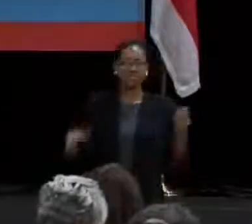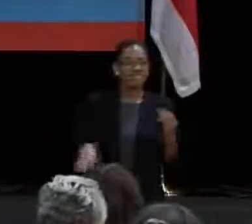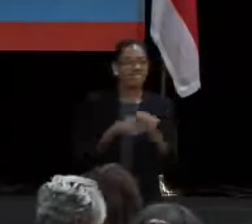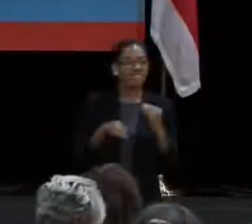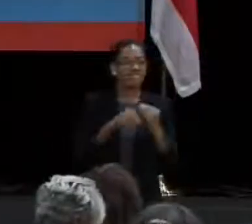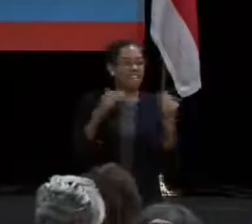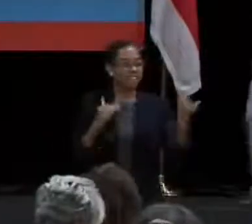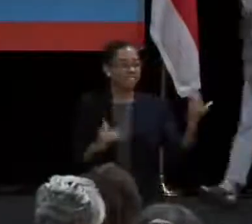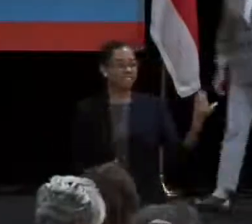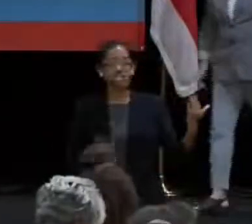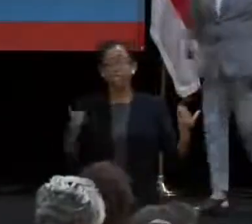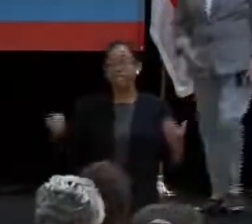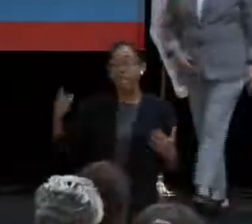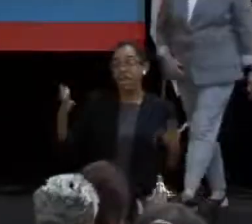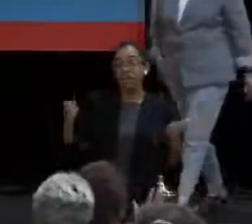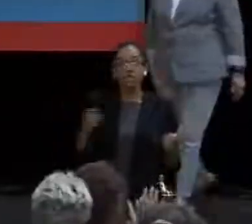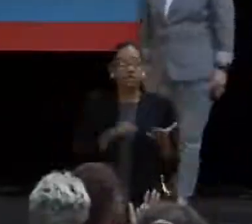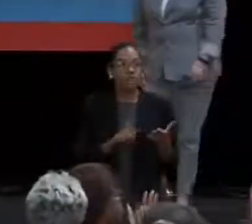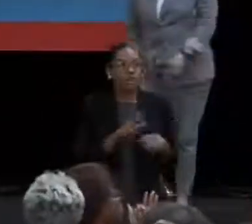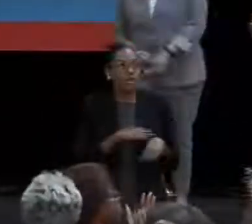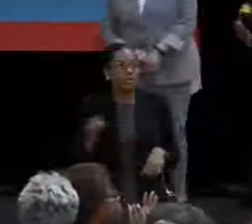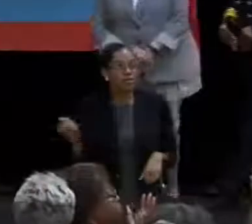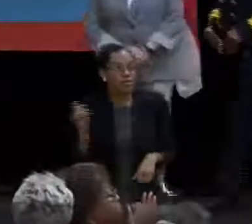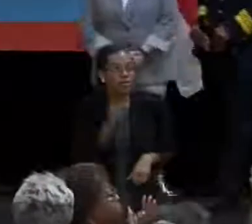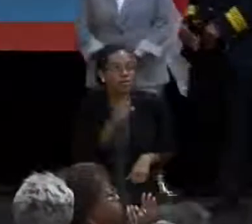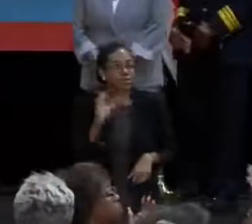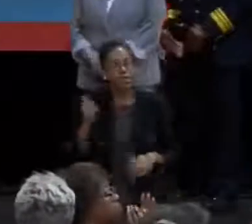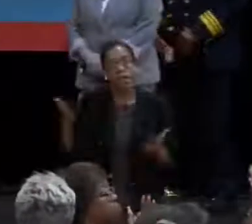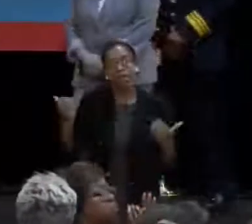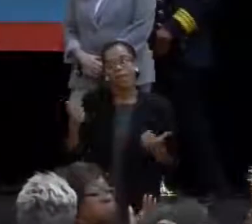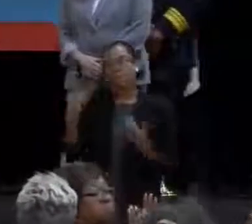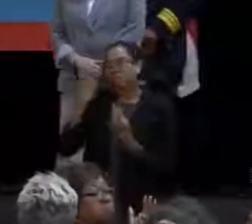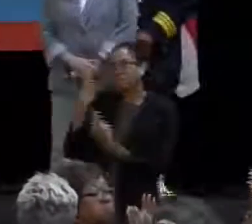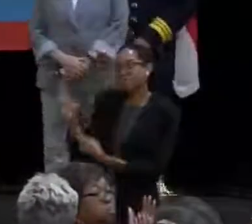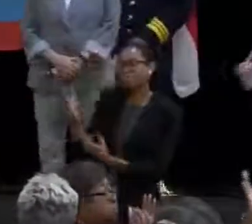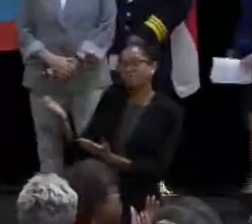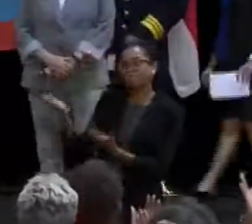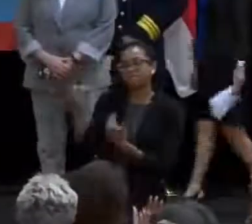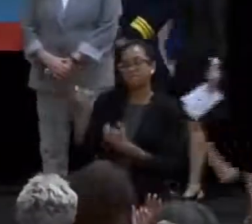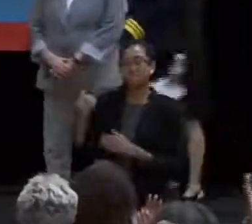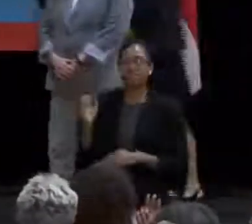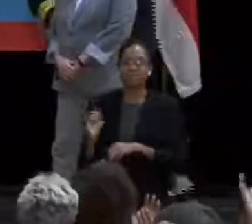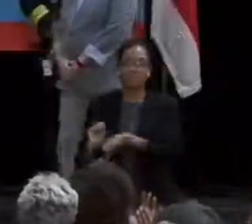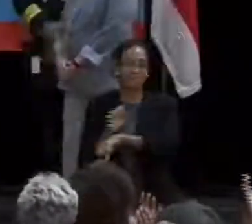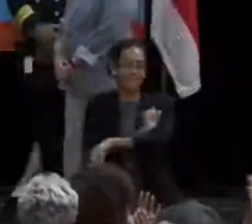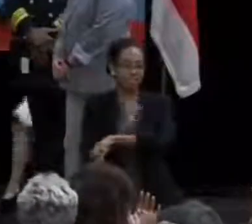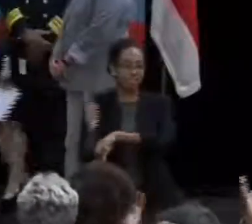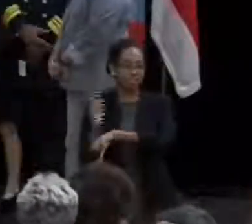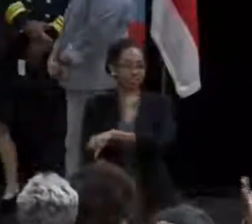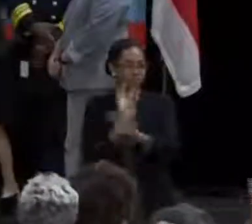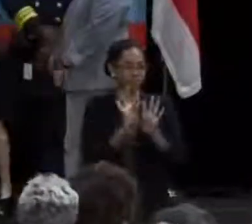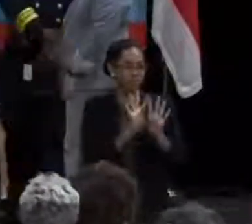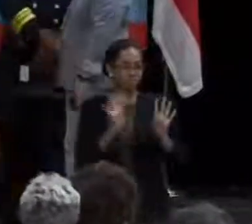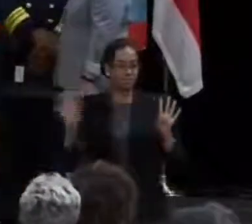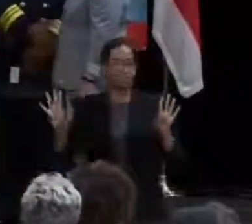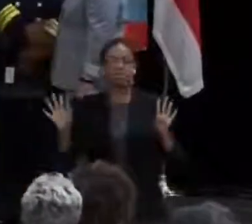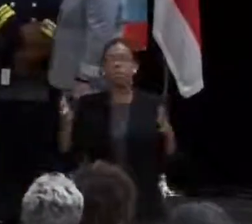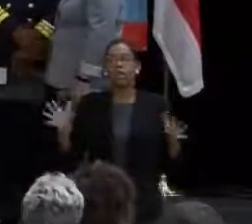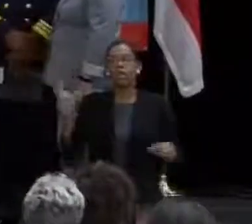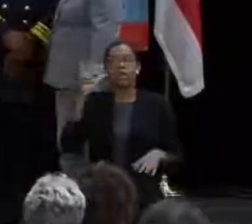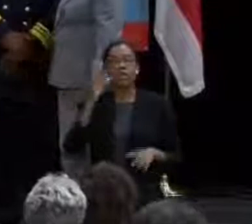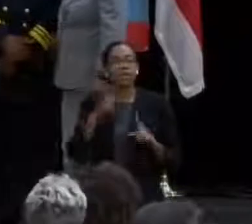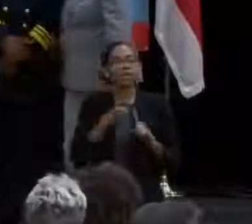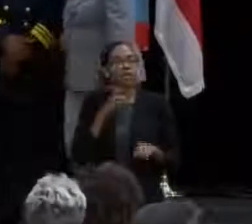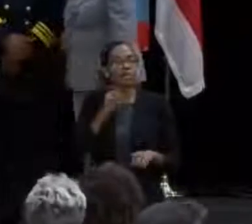on you. So I wanted them to join me here. Among the people that you see, you already heard from